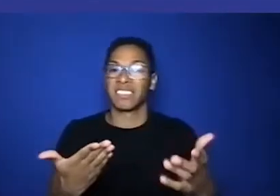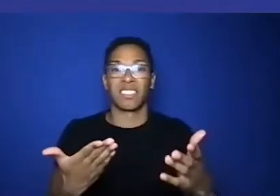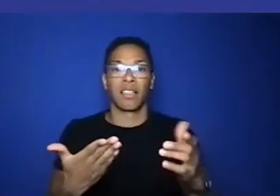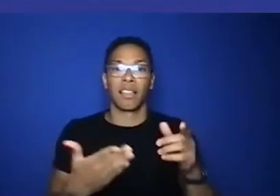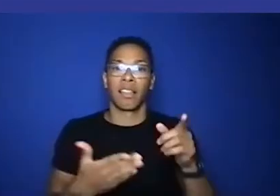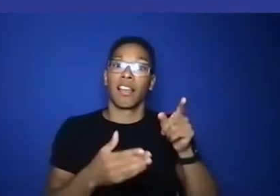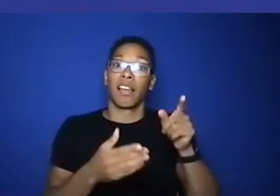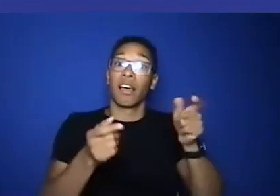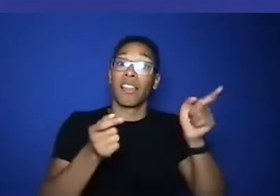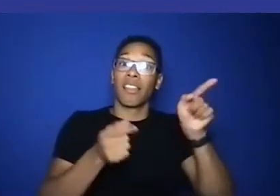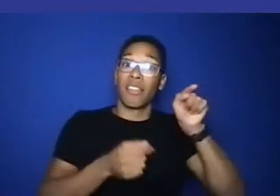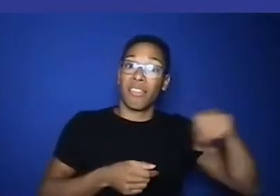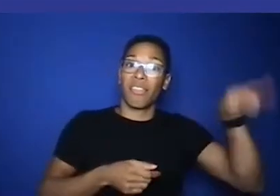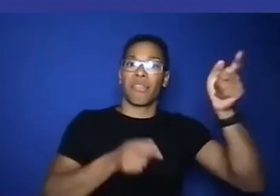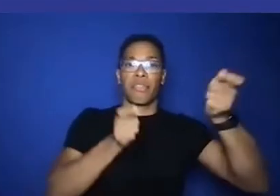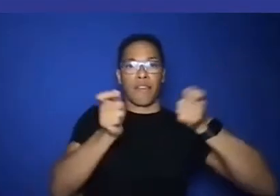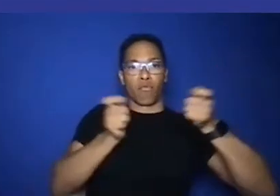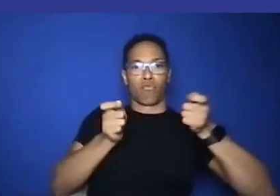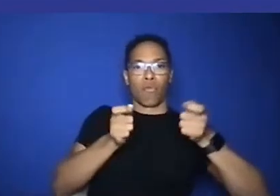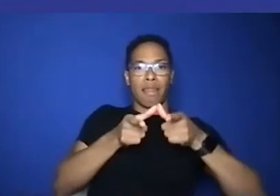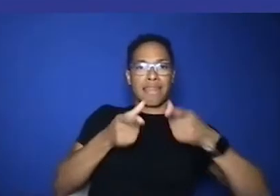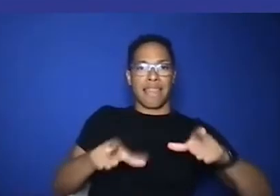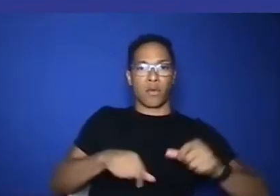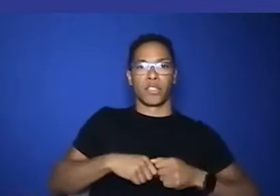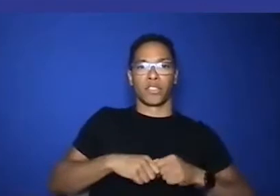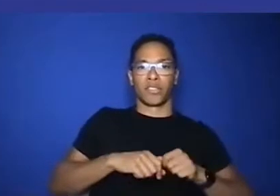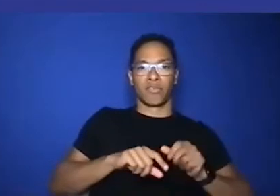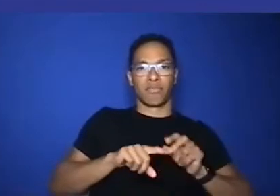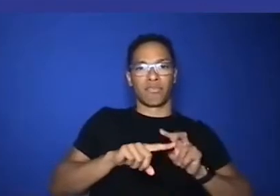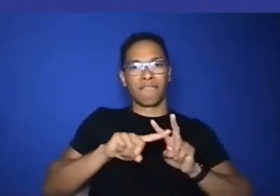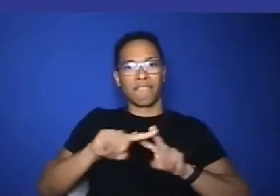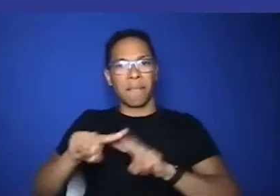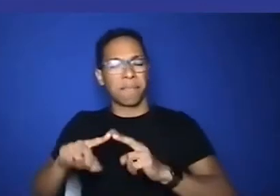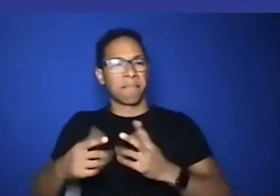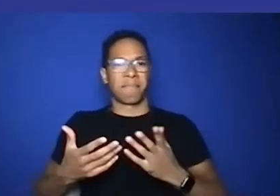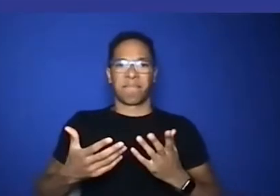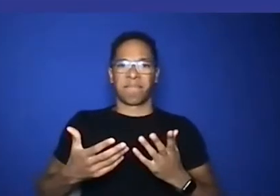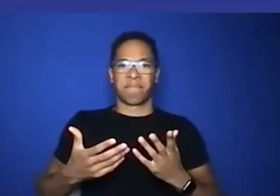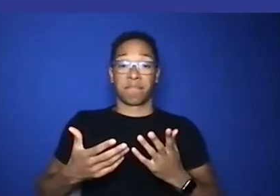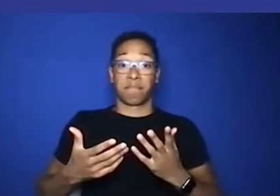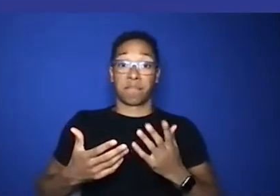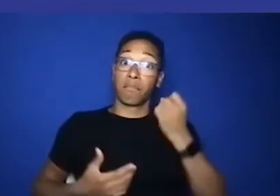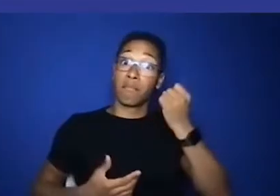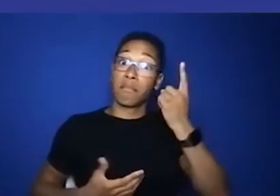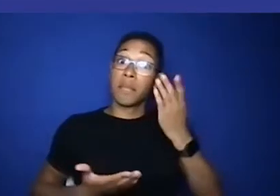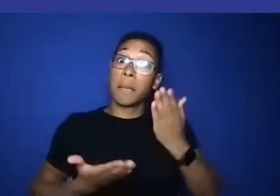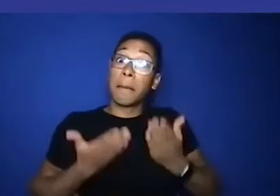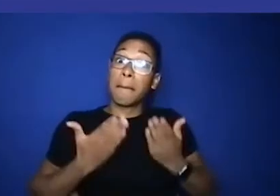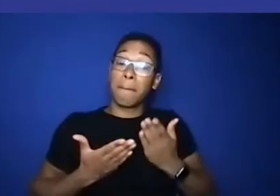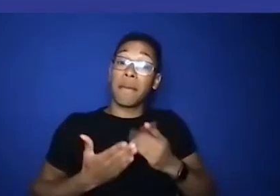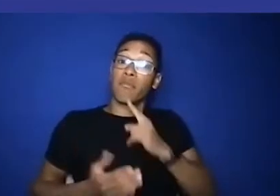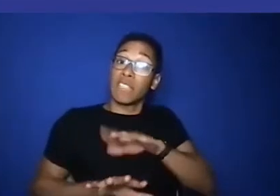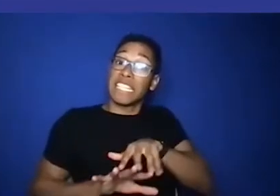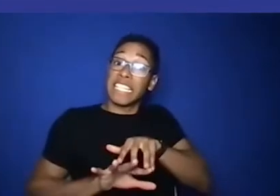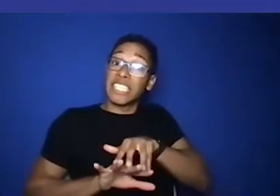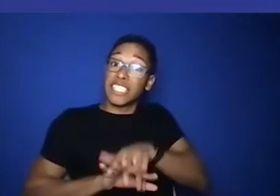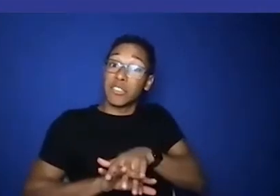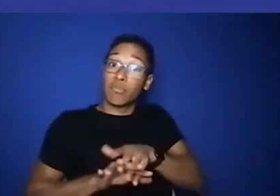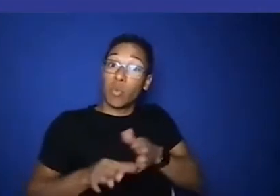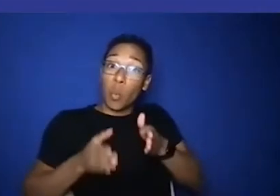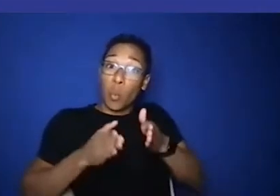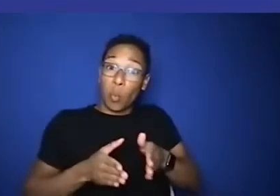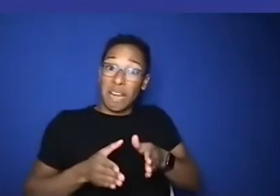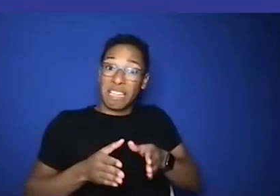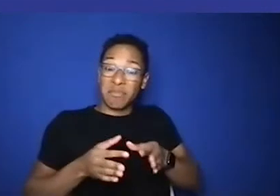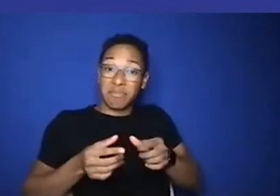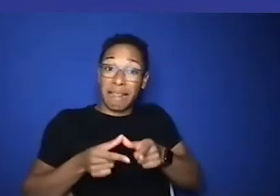that are used, that are, they are not maybe the indigenous language way of describing something. Like in Anishinaabe,